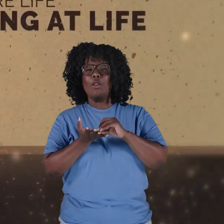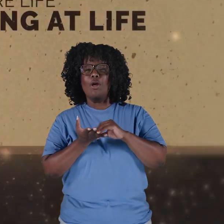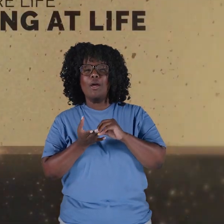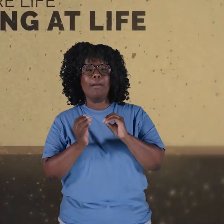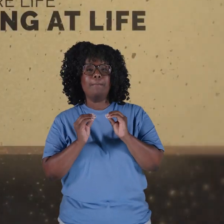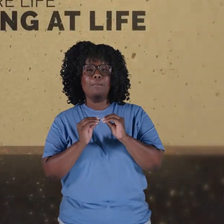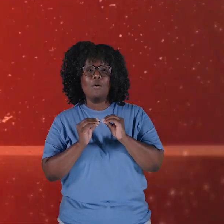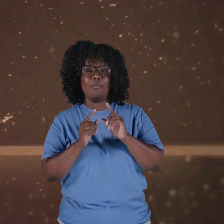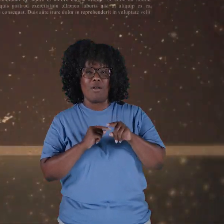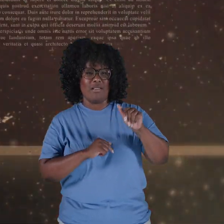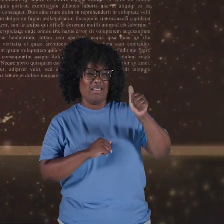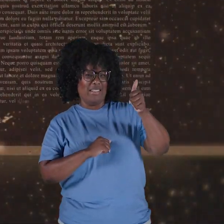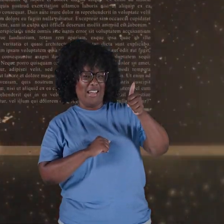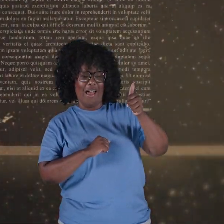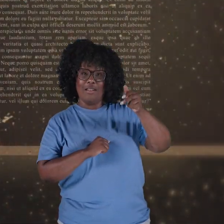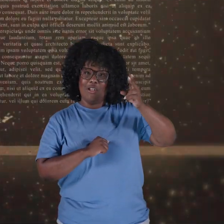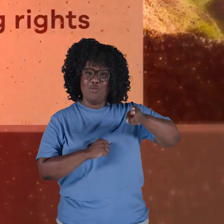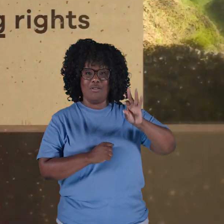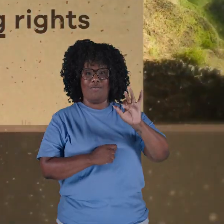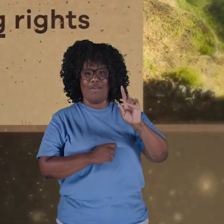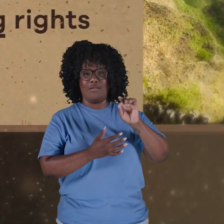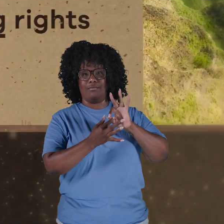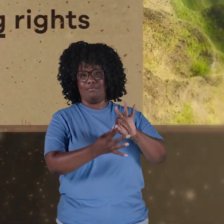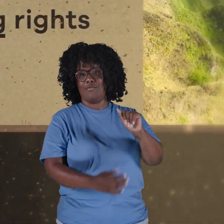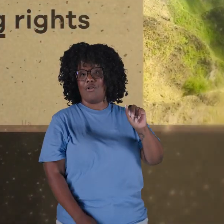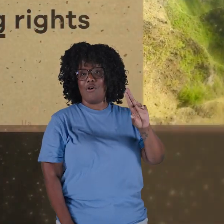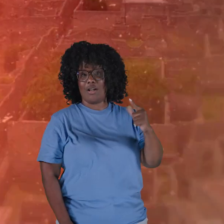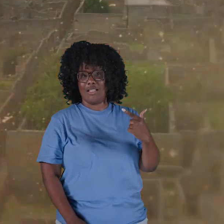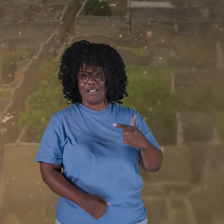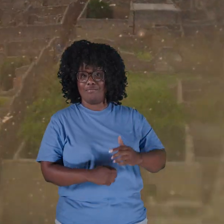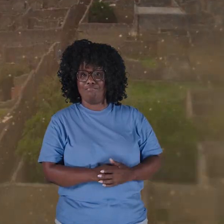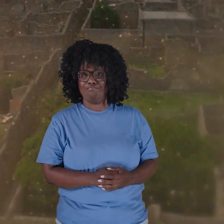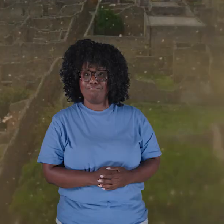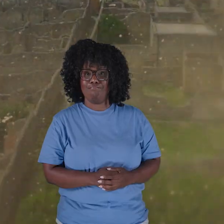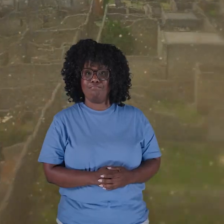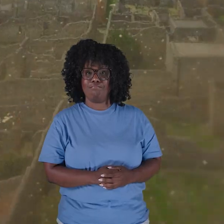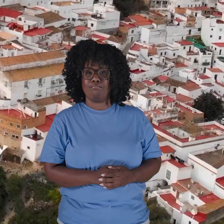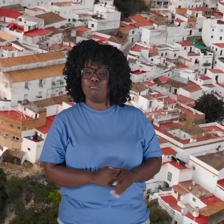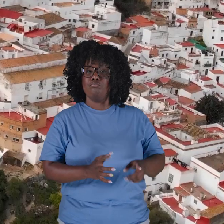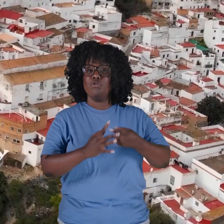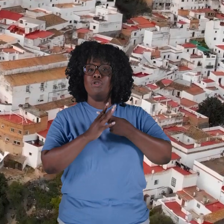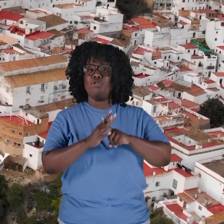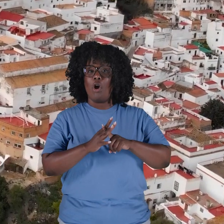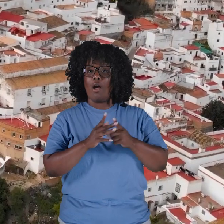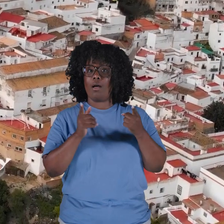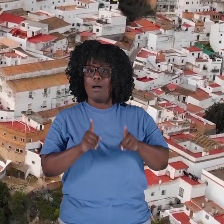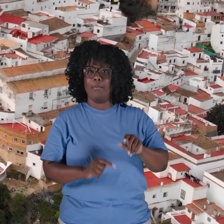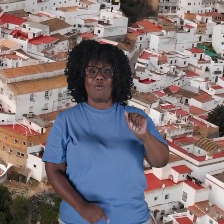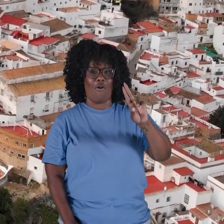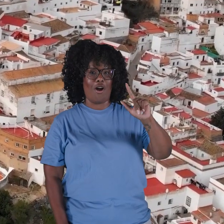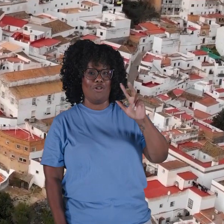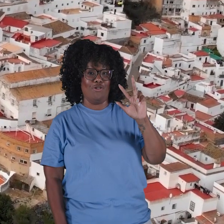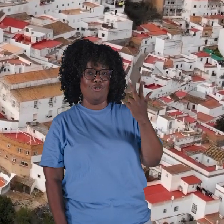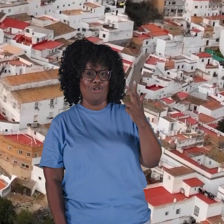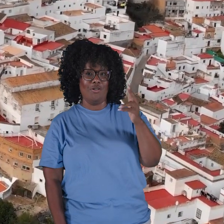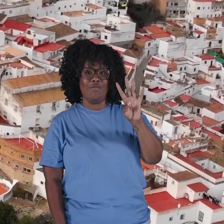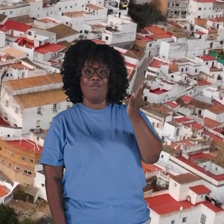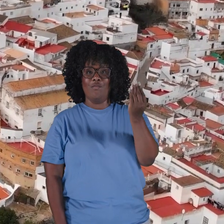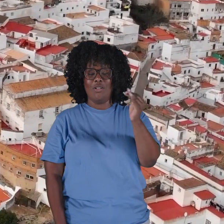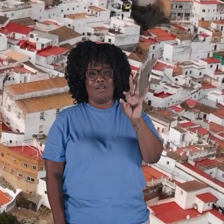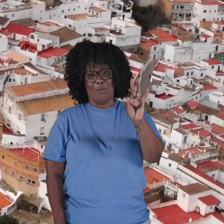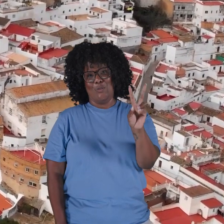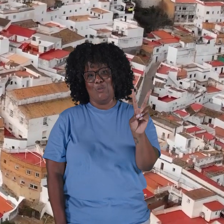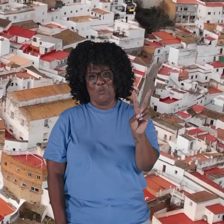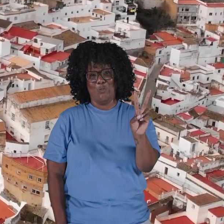Today, we are going to learn 10 historical facts about August. Starting with what happened